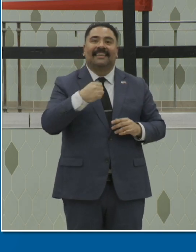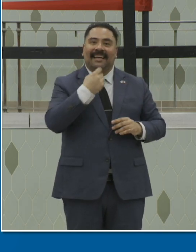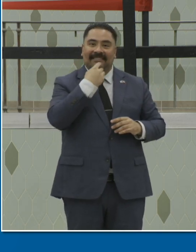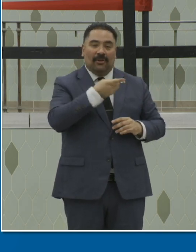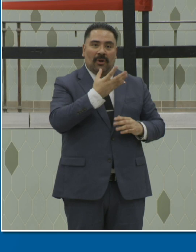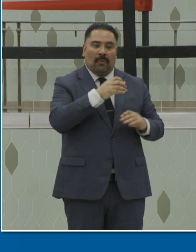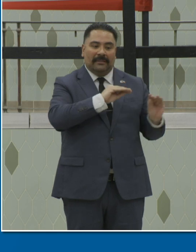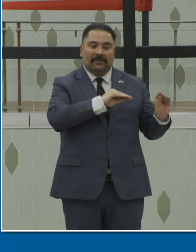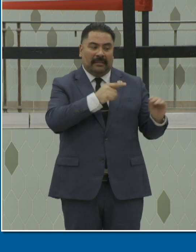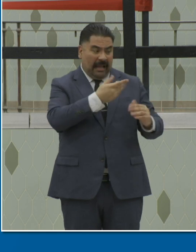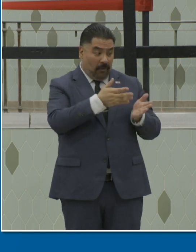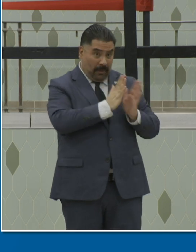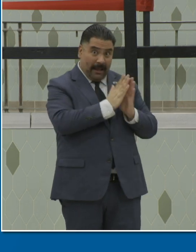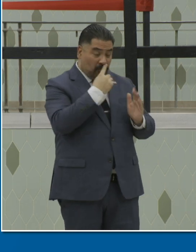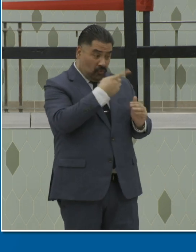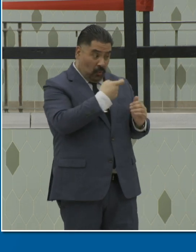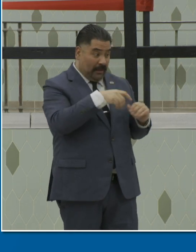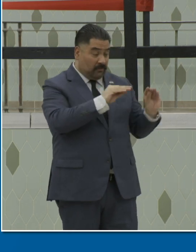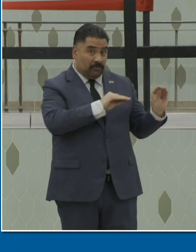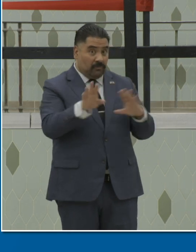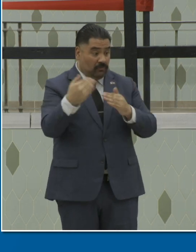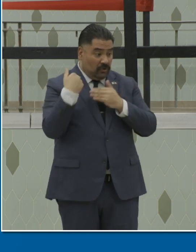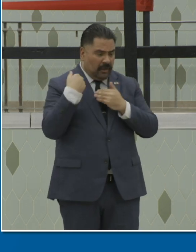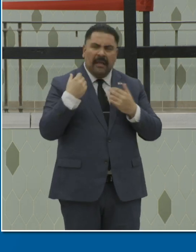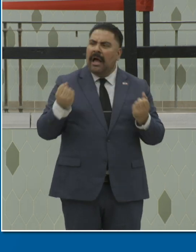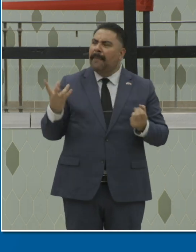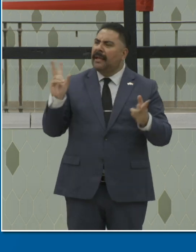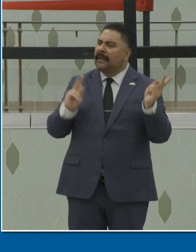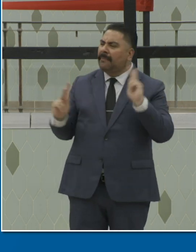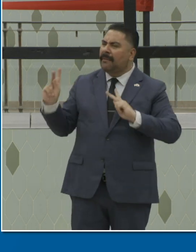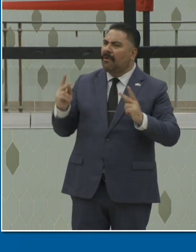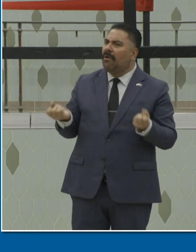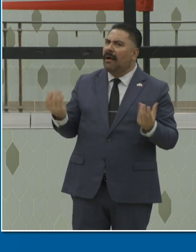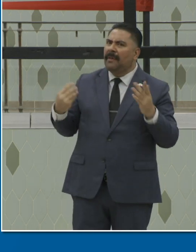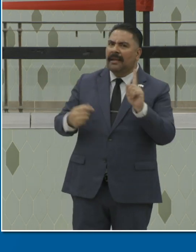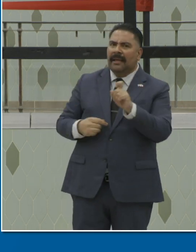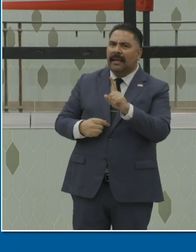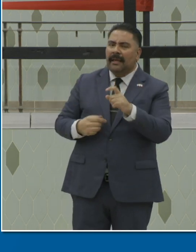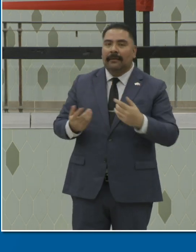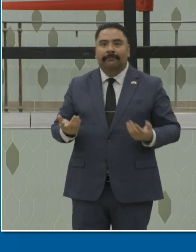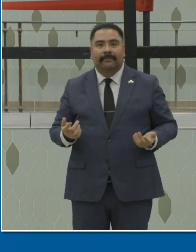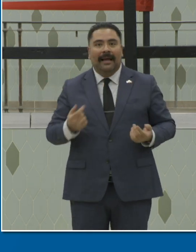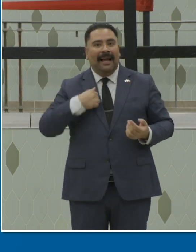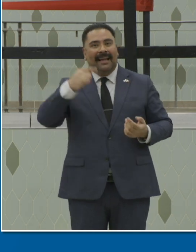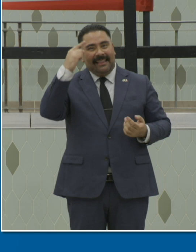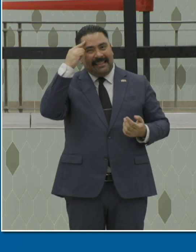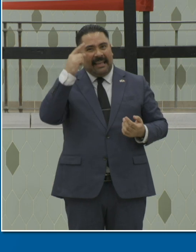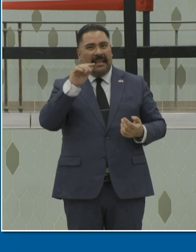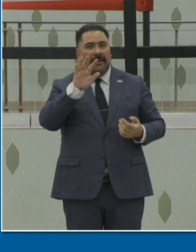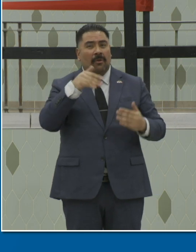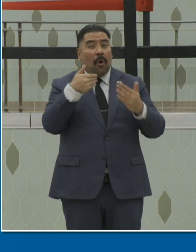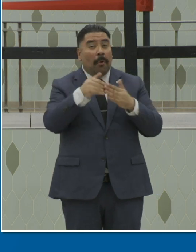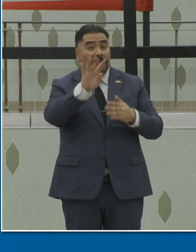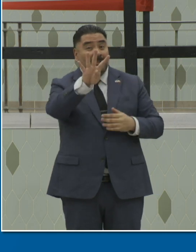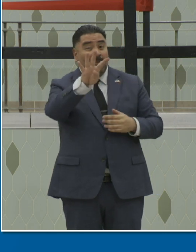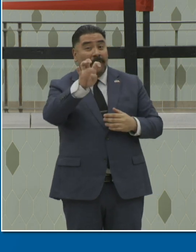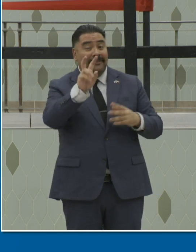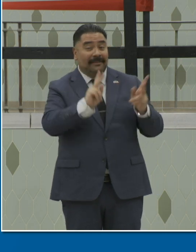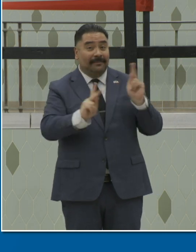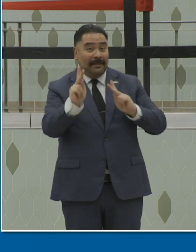relocation, she asked me, well, how many people? And I think it was like almost